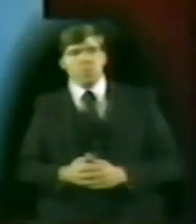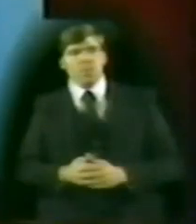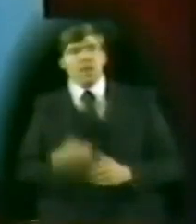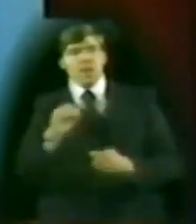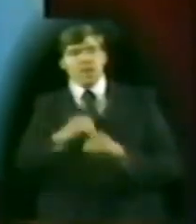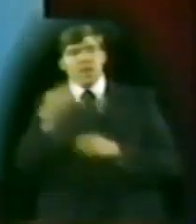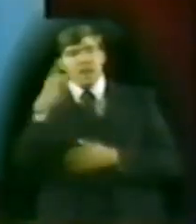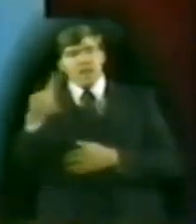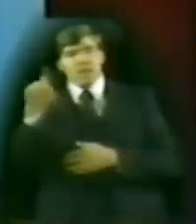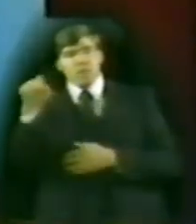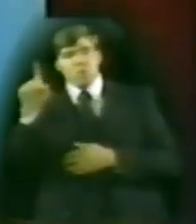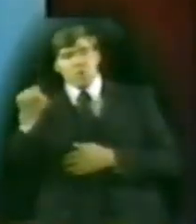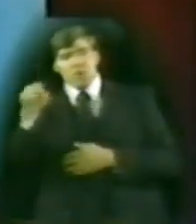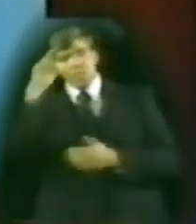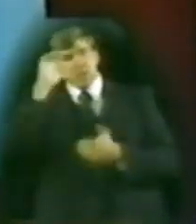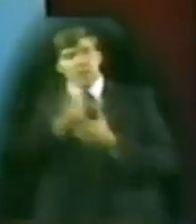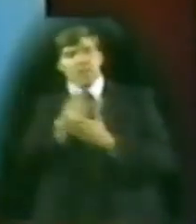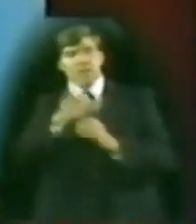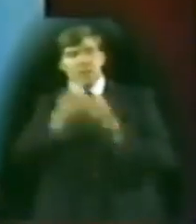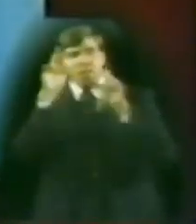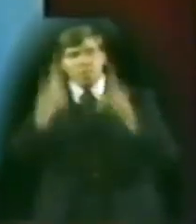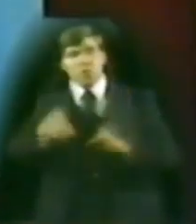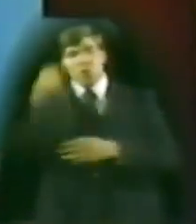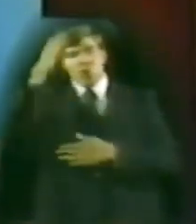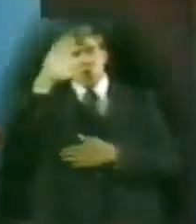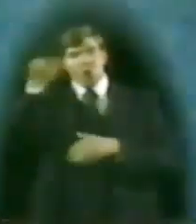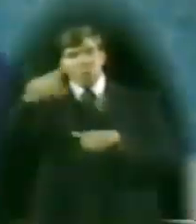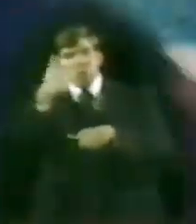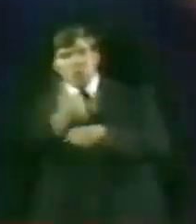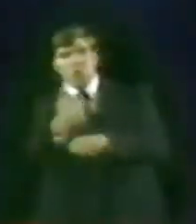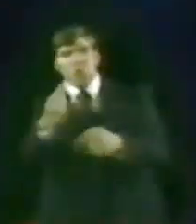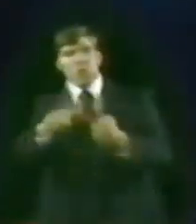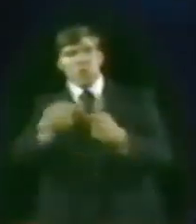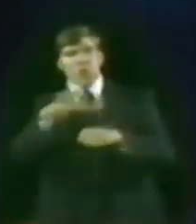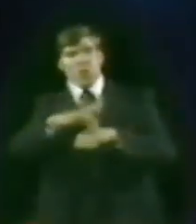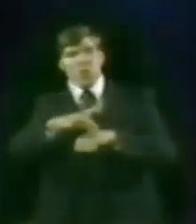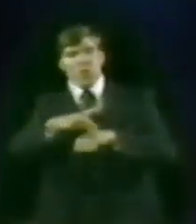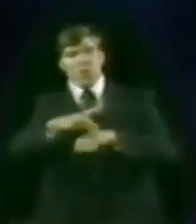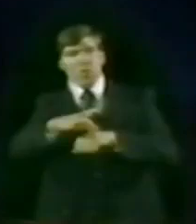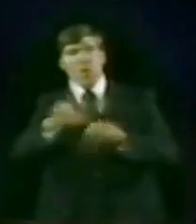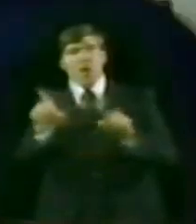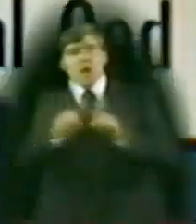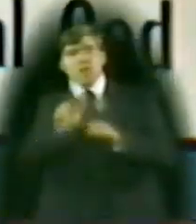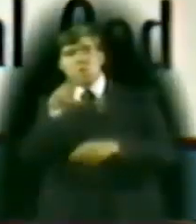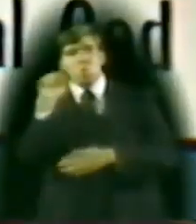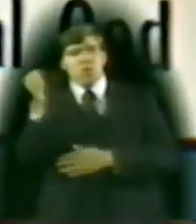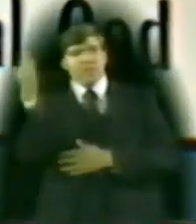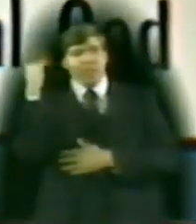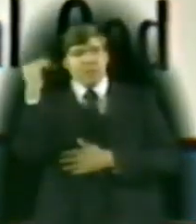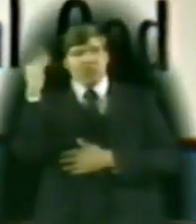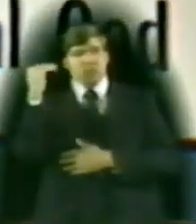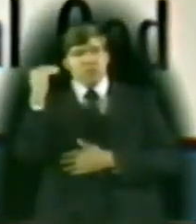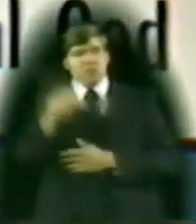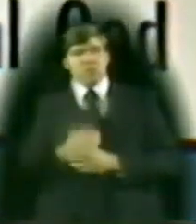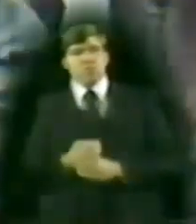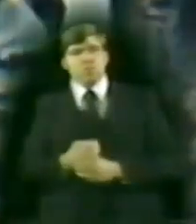Thus, in 1820, belief in a personal God was restored to the earth, as it was anciently.